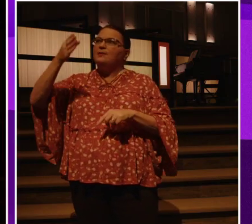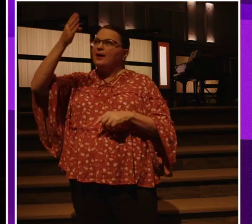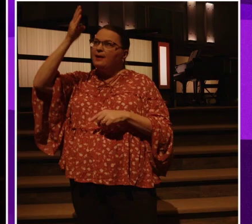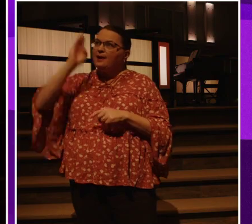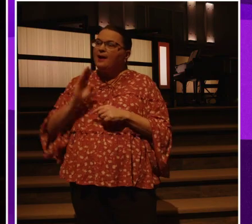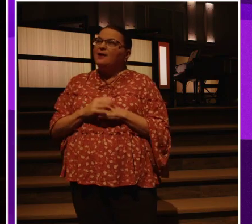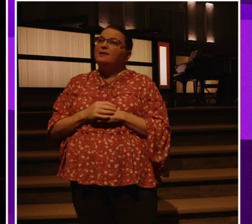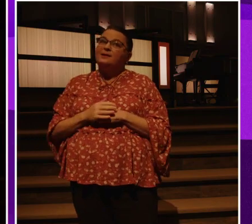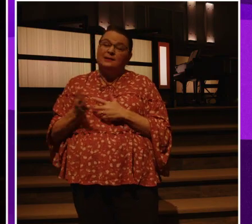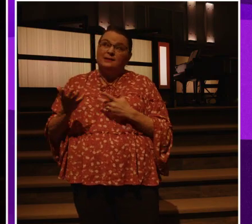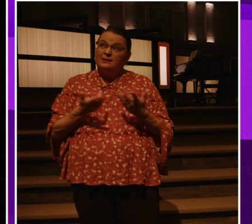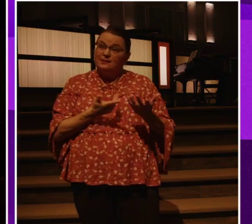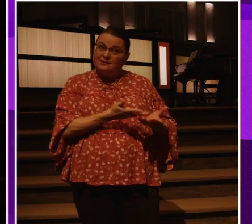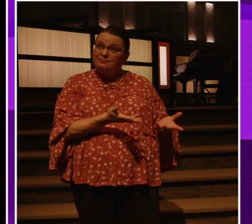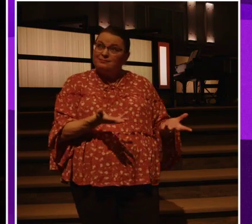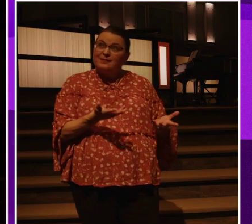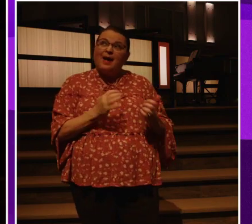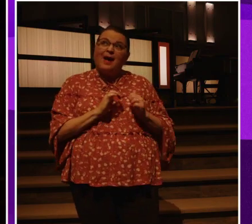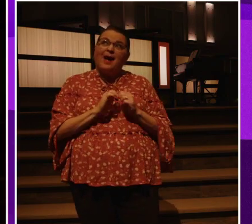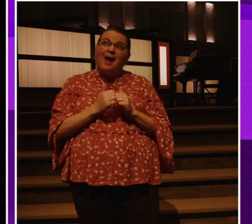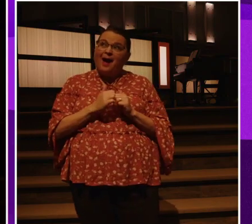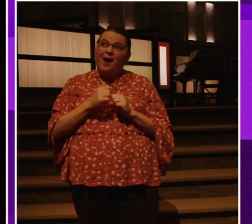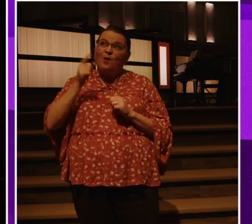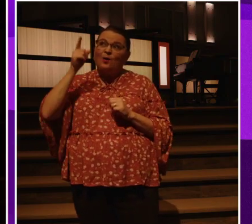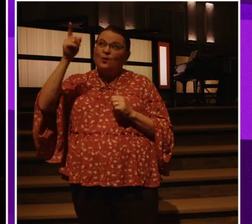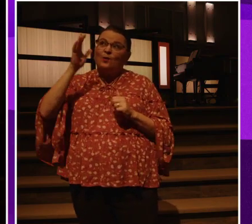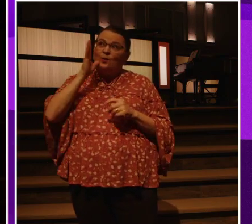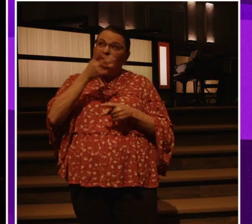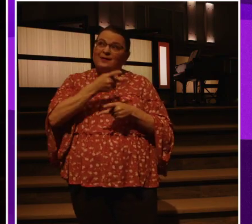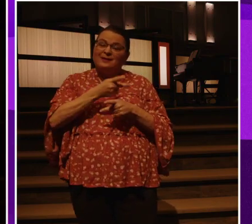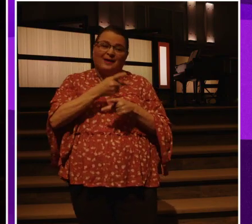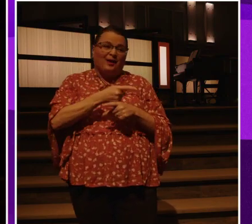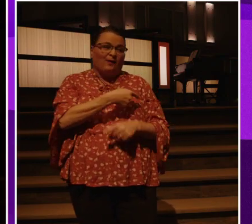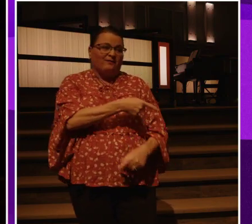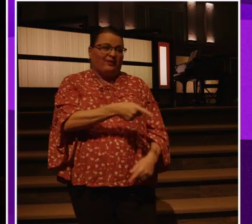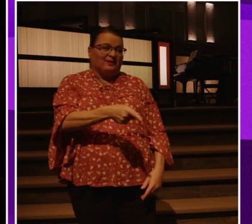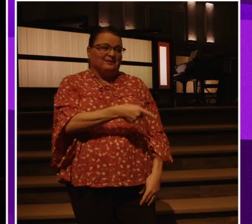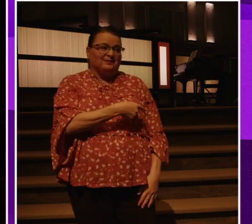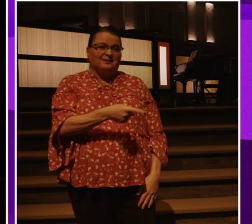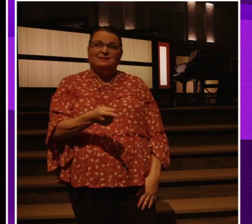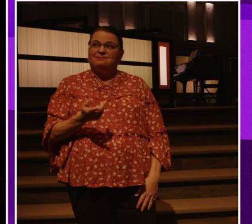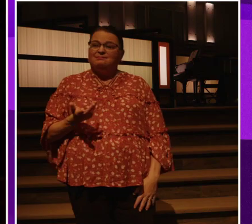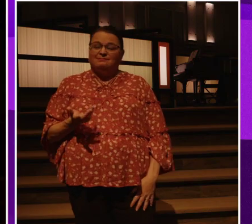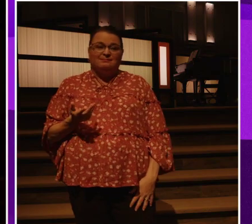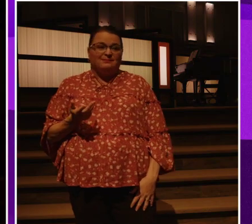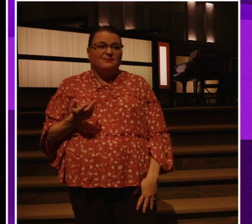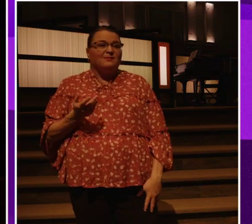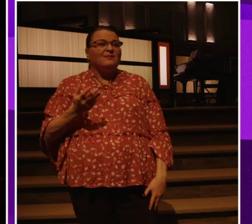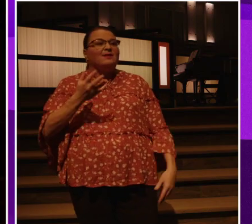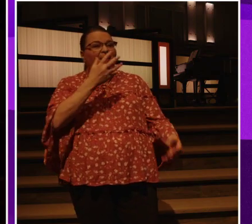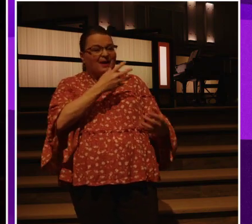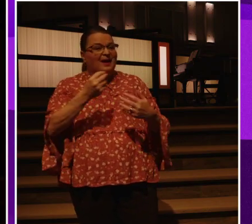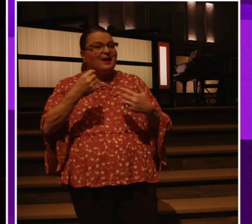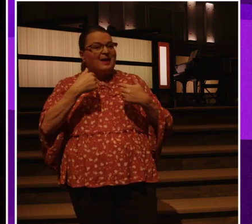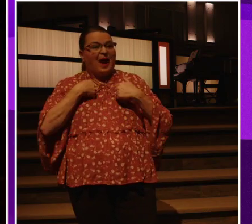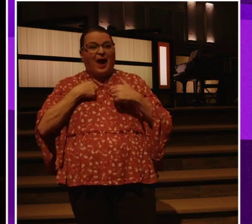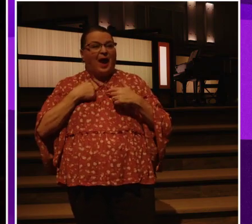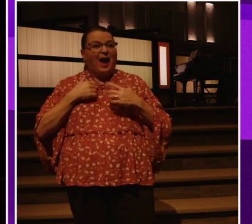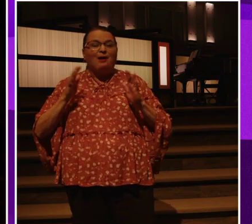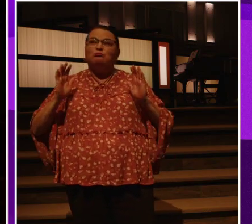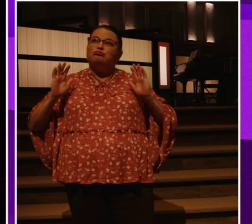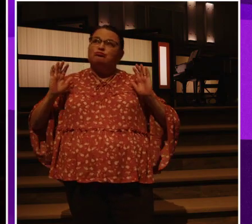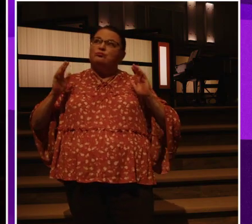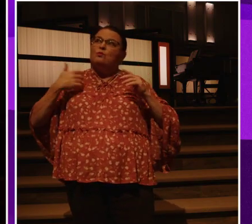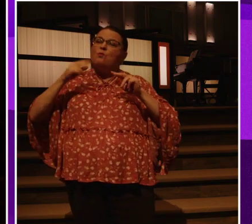now anxious to see how You will handle this set of circumstances. And I stand in the wings